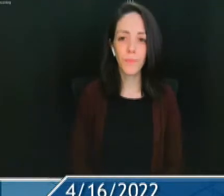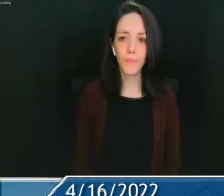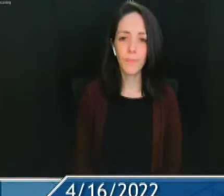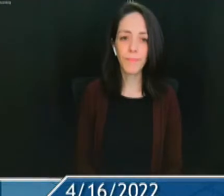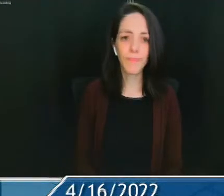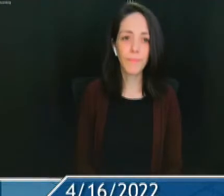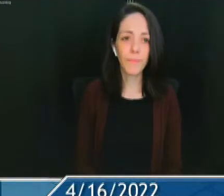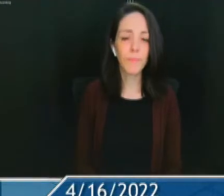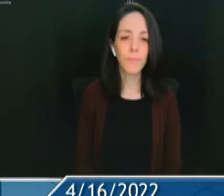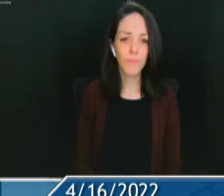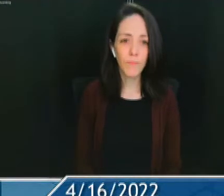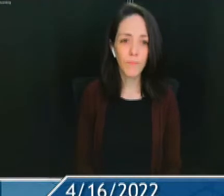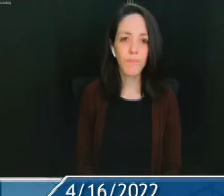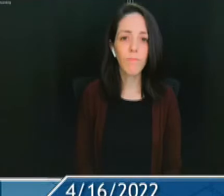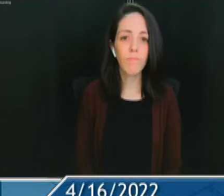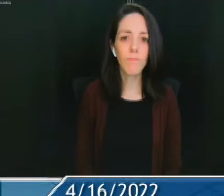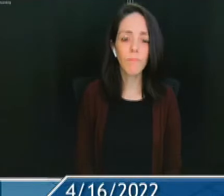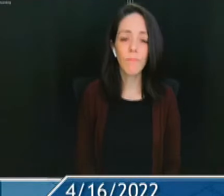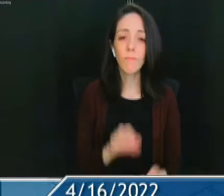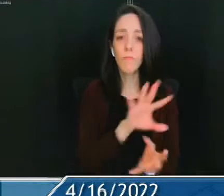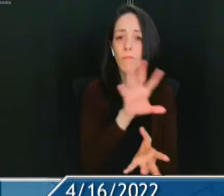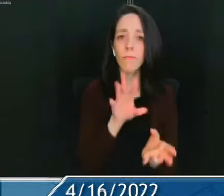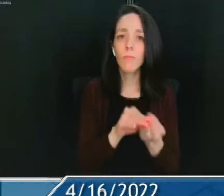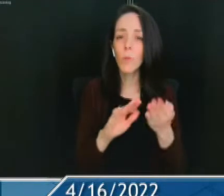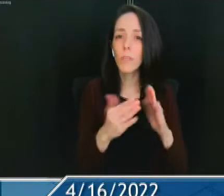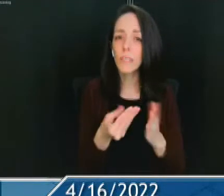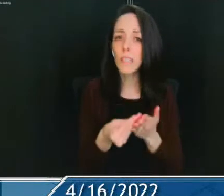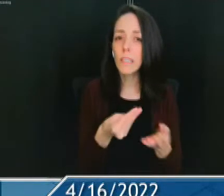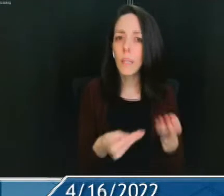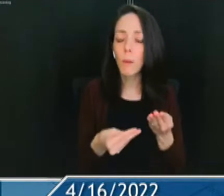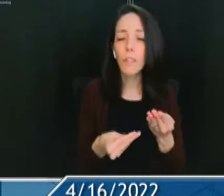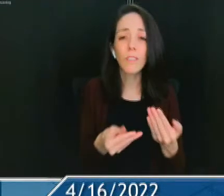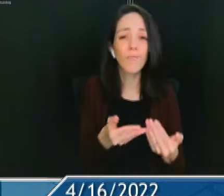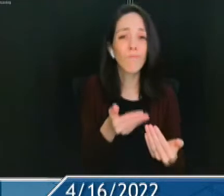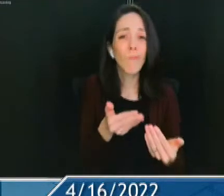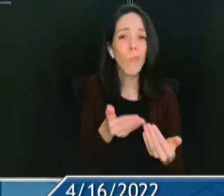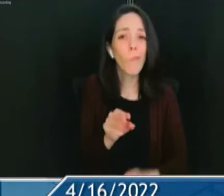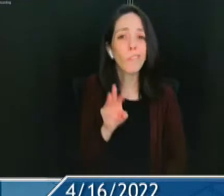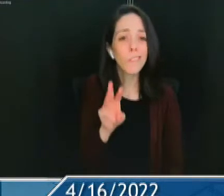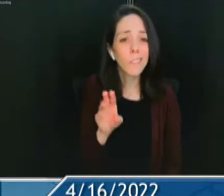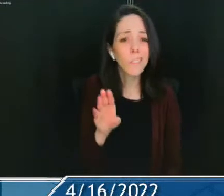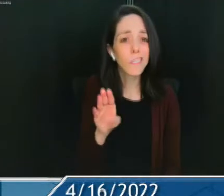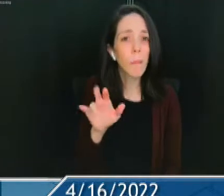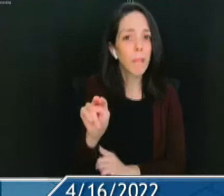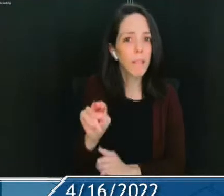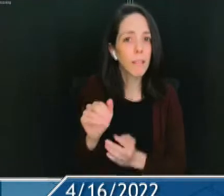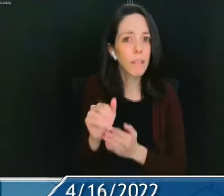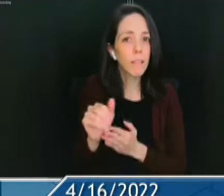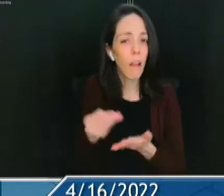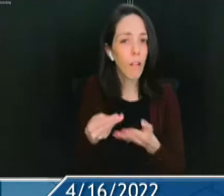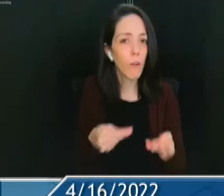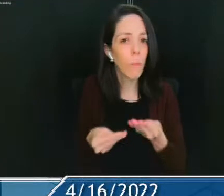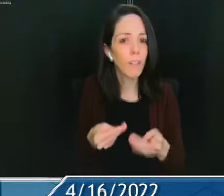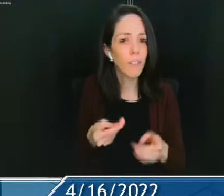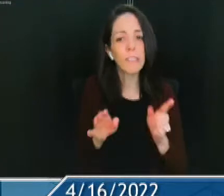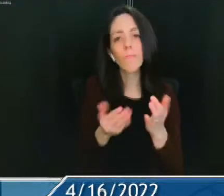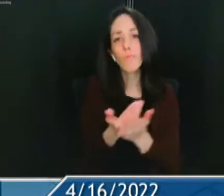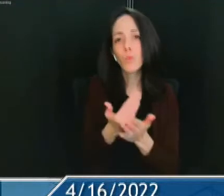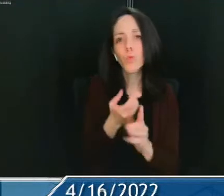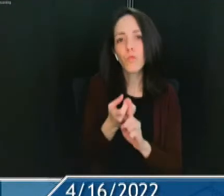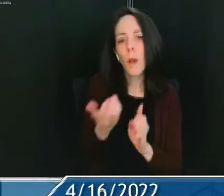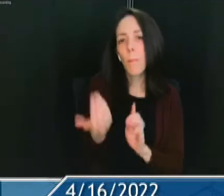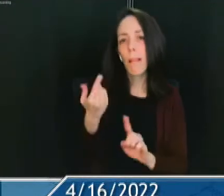So when you look at the total city budget, we have almost a $6 billion budget. This is our revised budget as of last month. But a